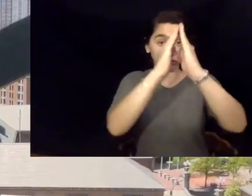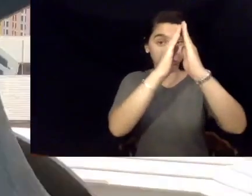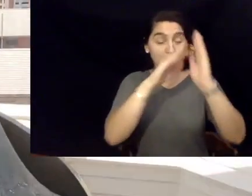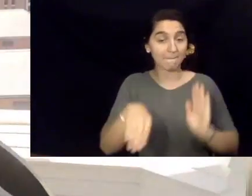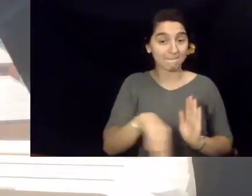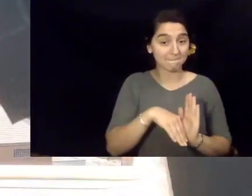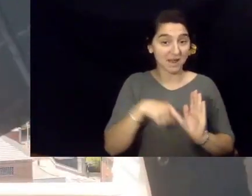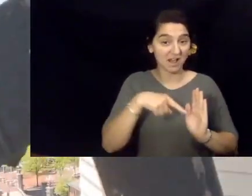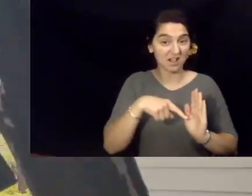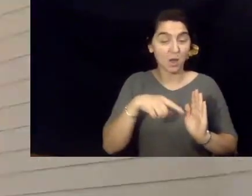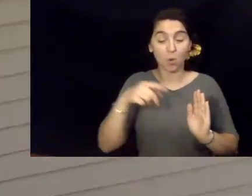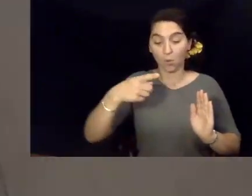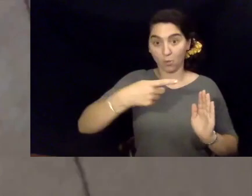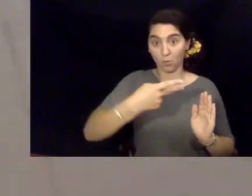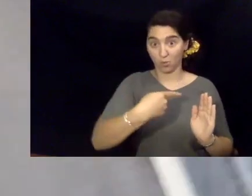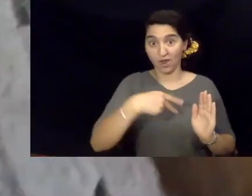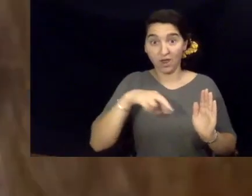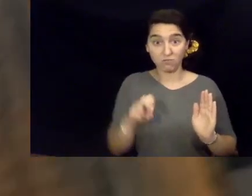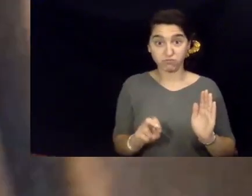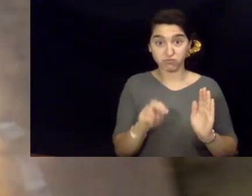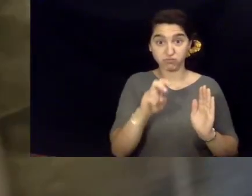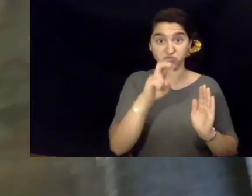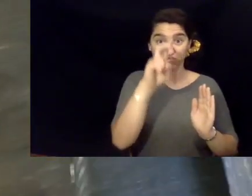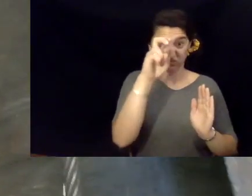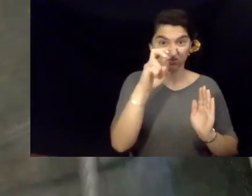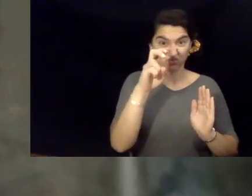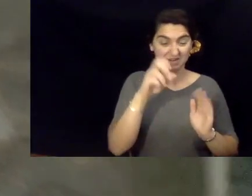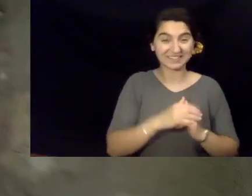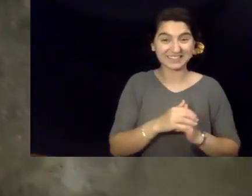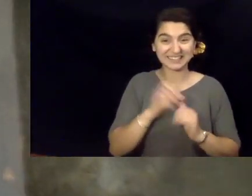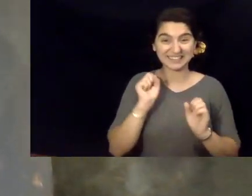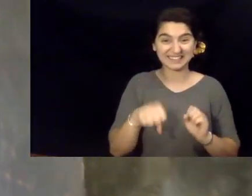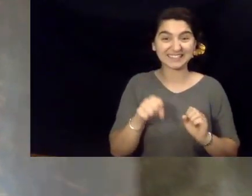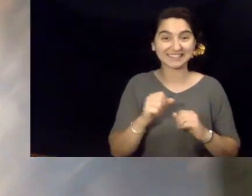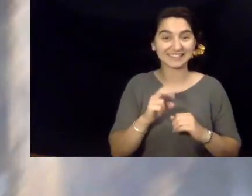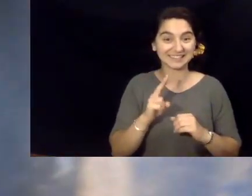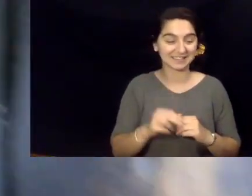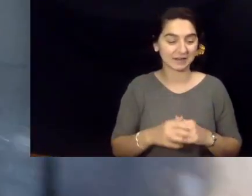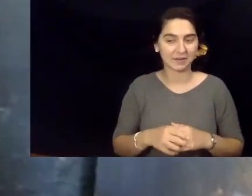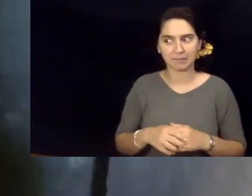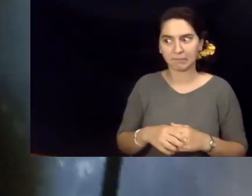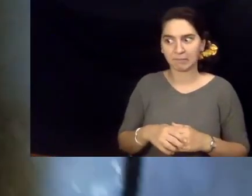the bell tower, past the bell part of the steeple.